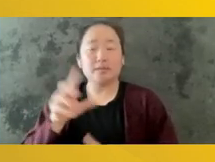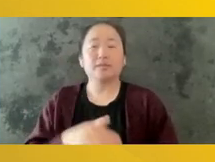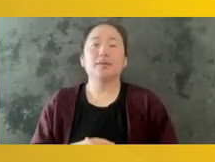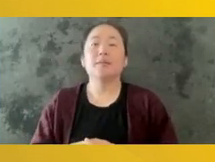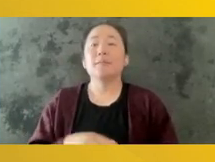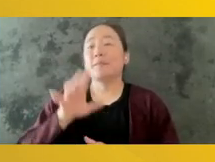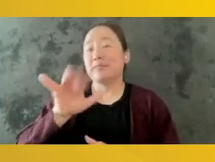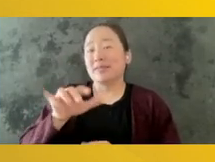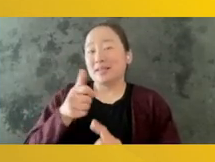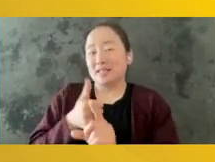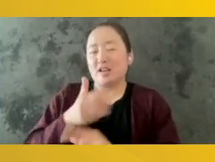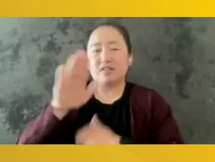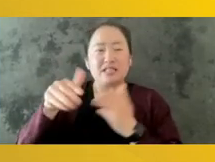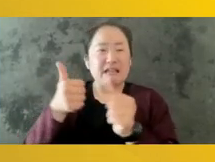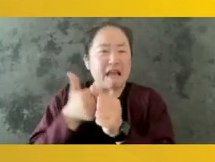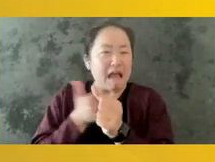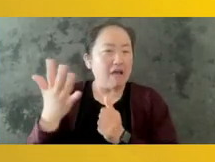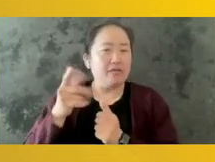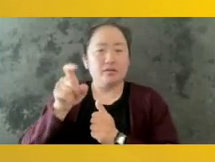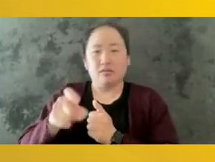this unit in your classroom.